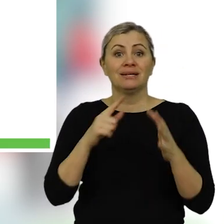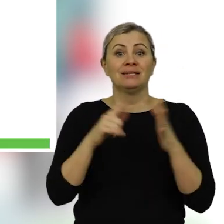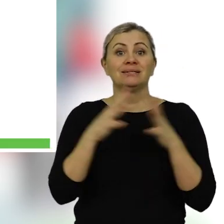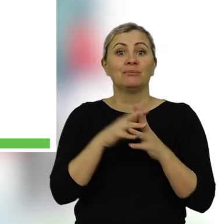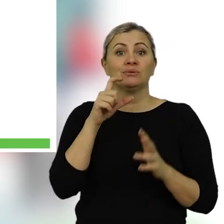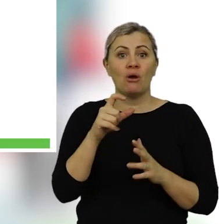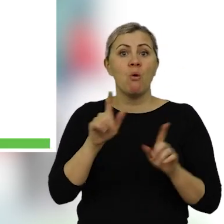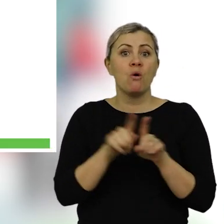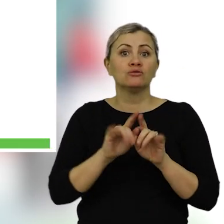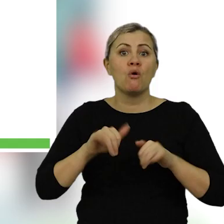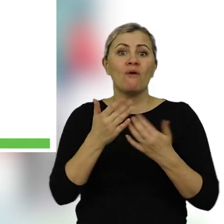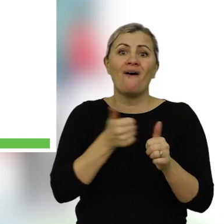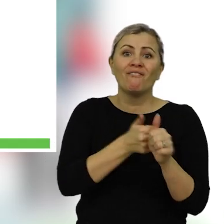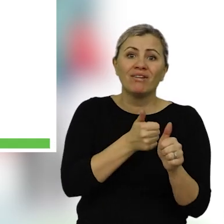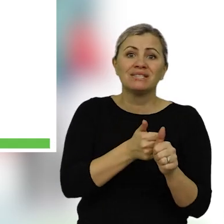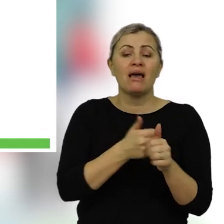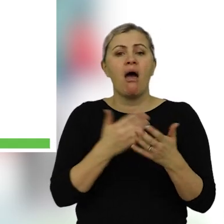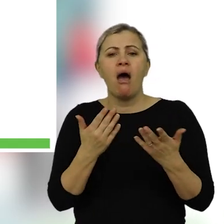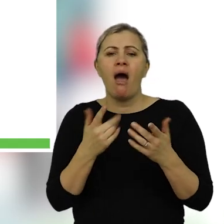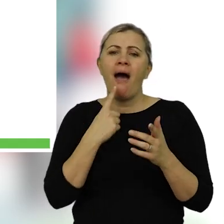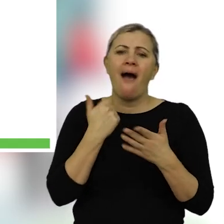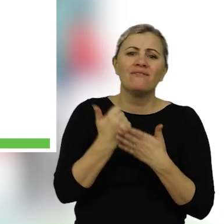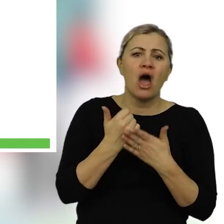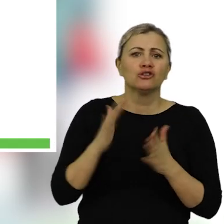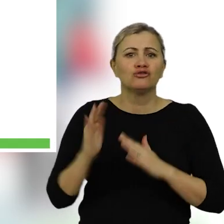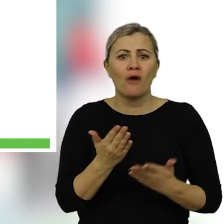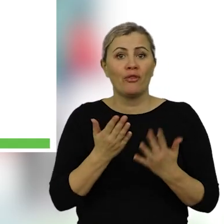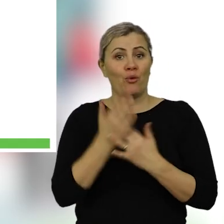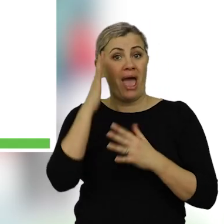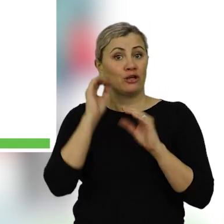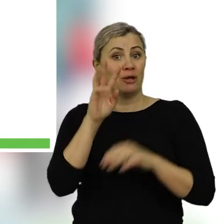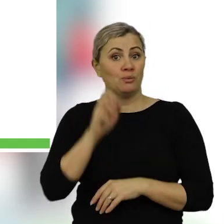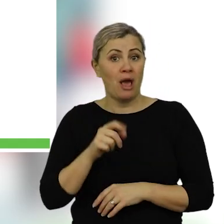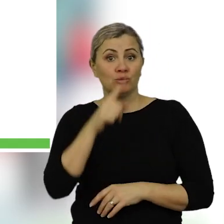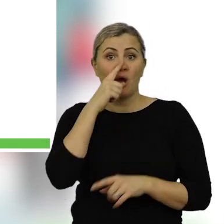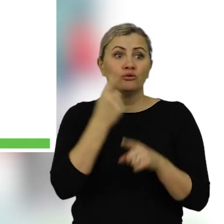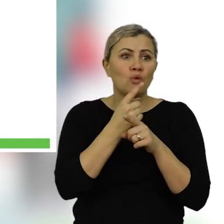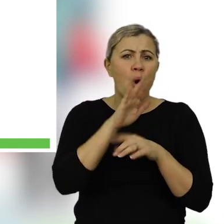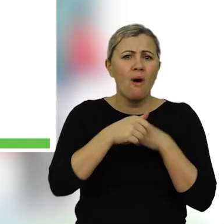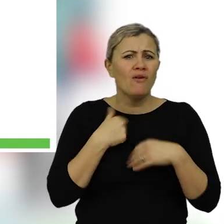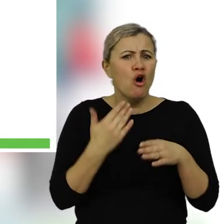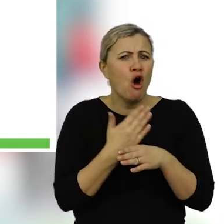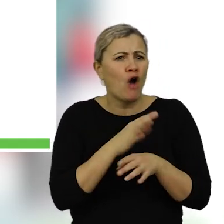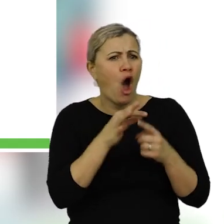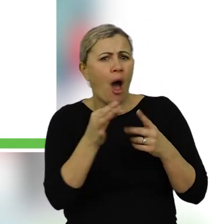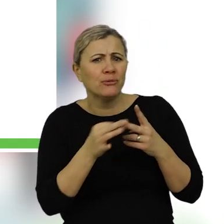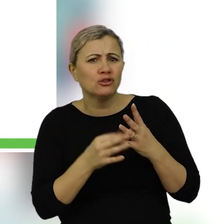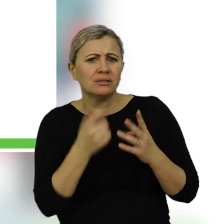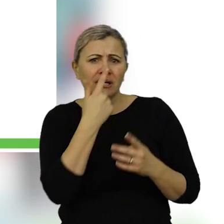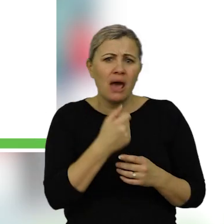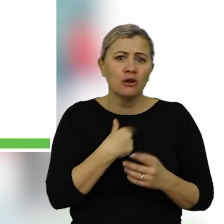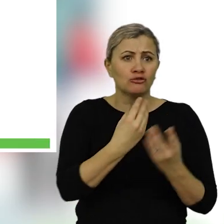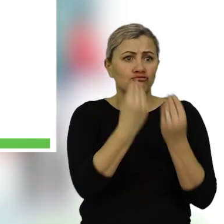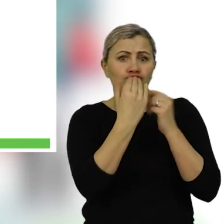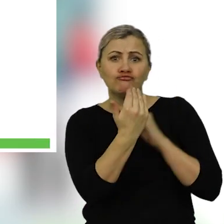also offers an advocacy and advice service through Educators Wales, where you can talk about your career options and receive training in areas such